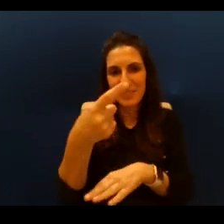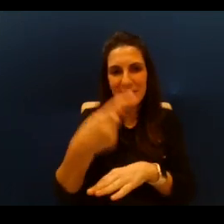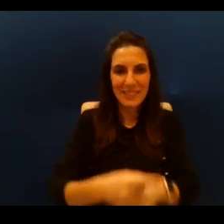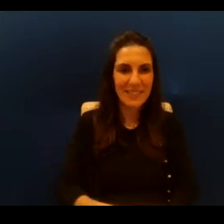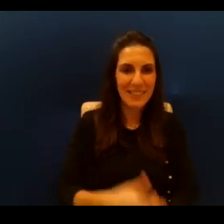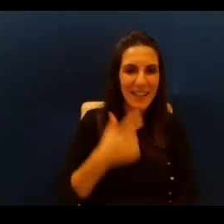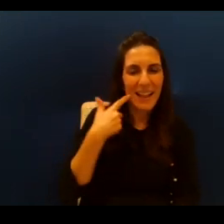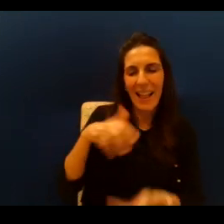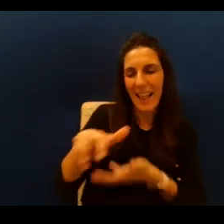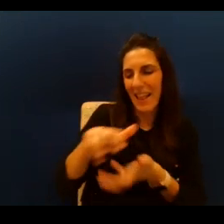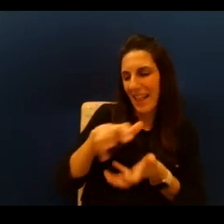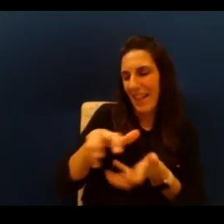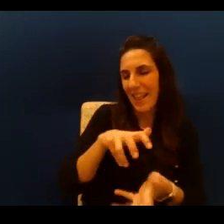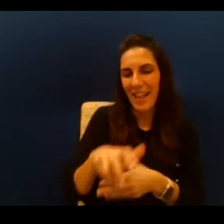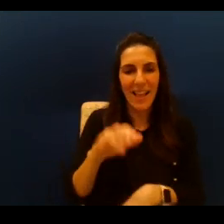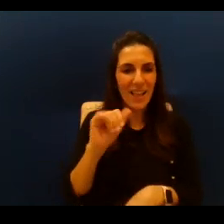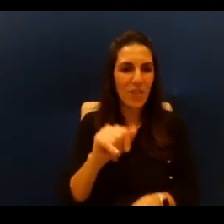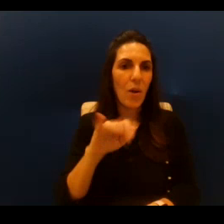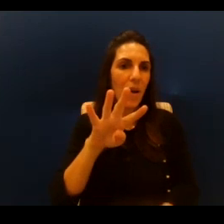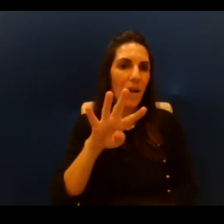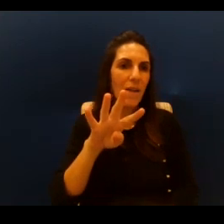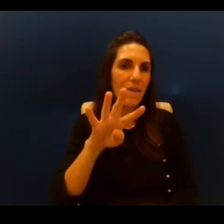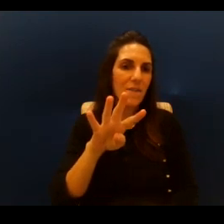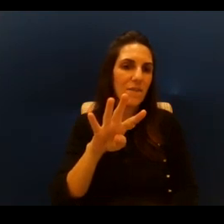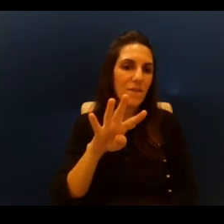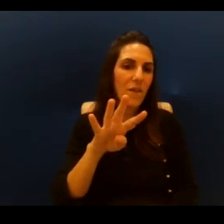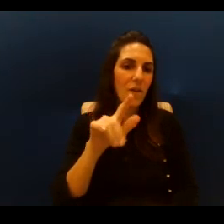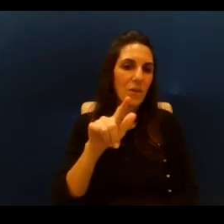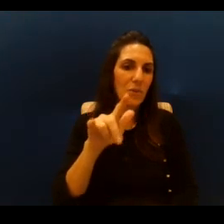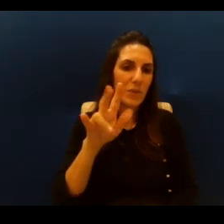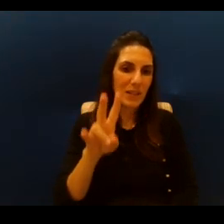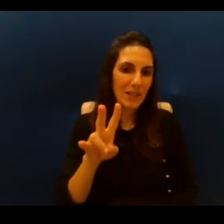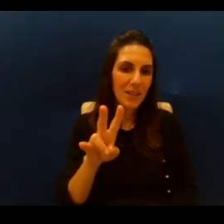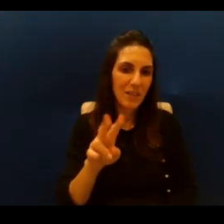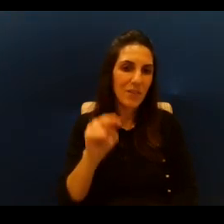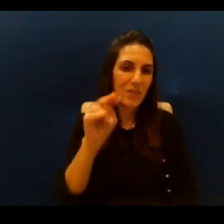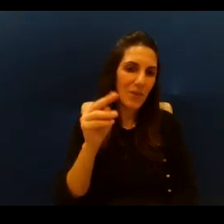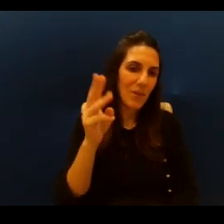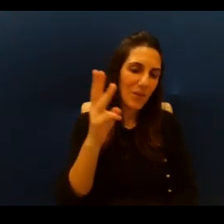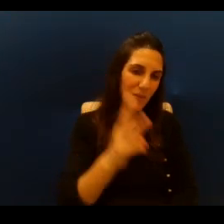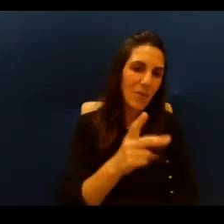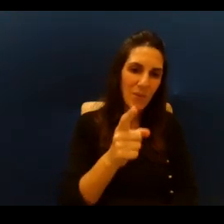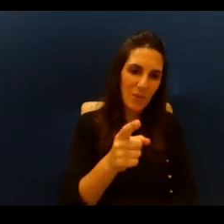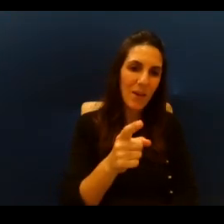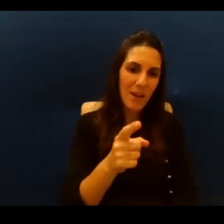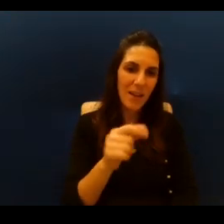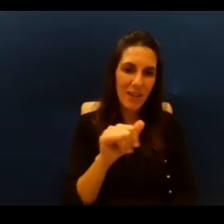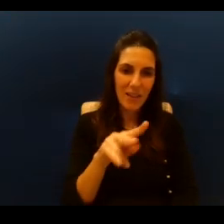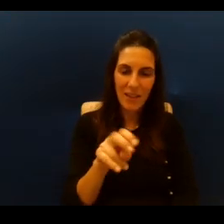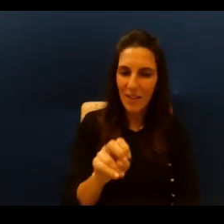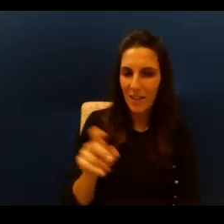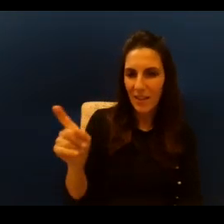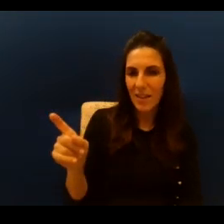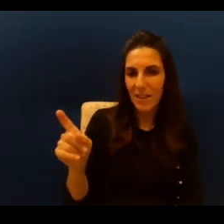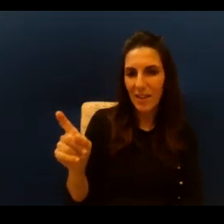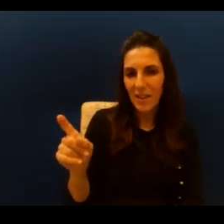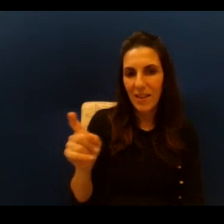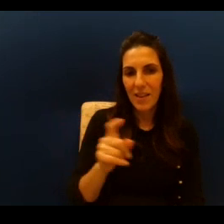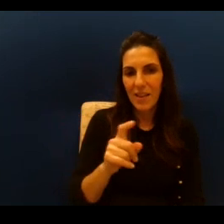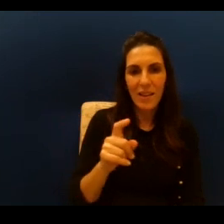if I want to remain at 427 Northwest Fifth Avenue. For Commissioner Hayes' safety or Board Members Hayes'